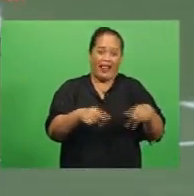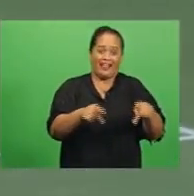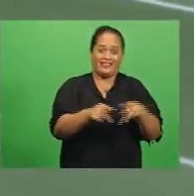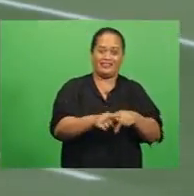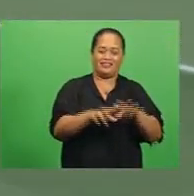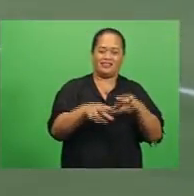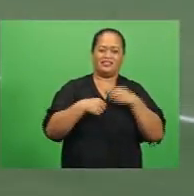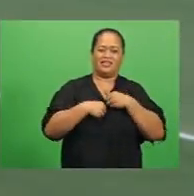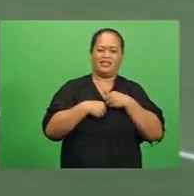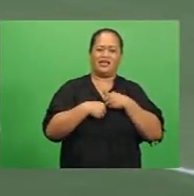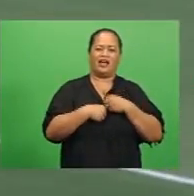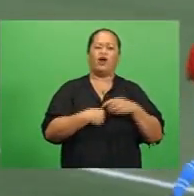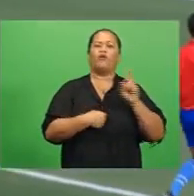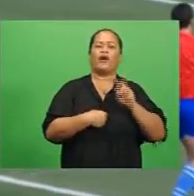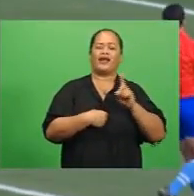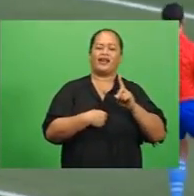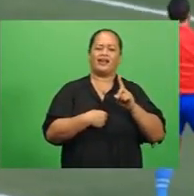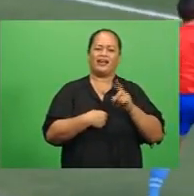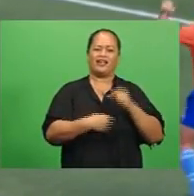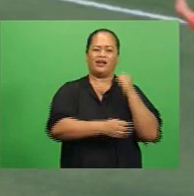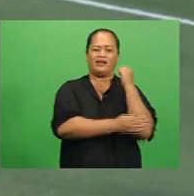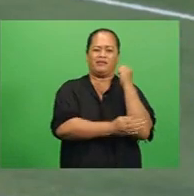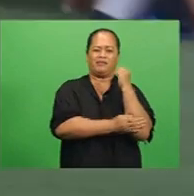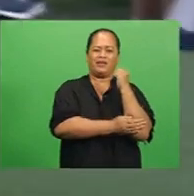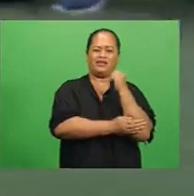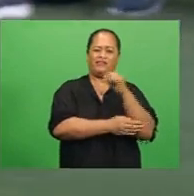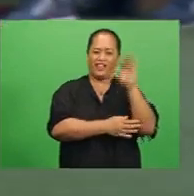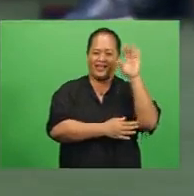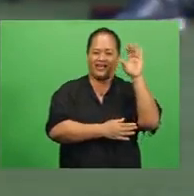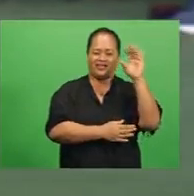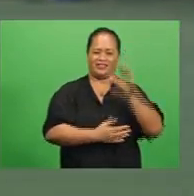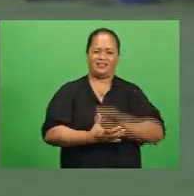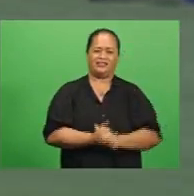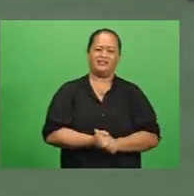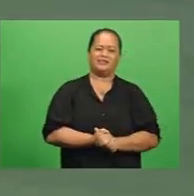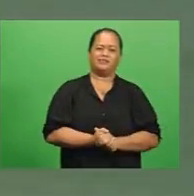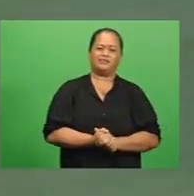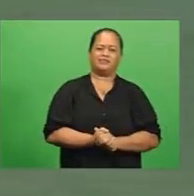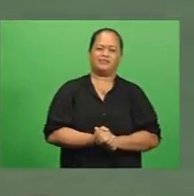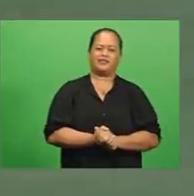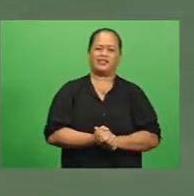Oseku Nisau, and someone that had really inspired